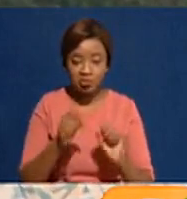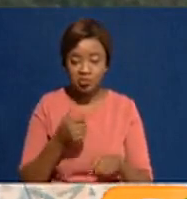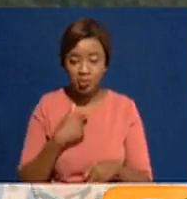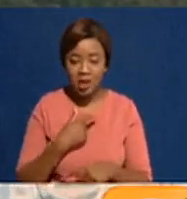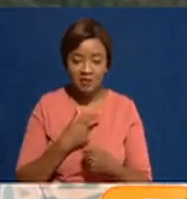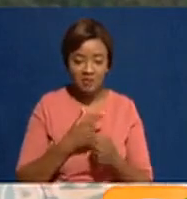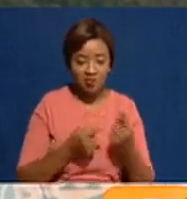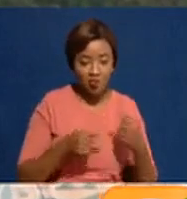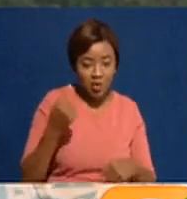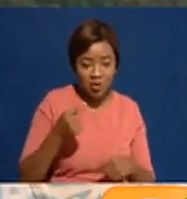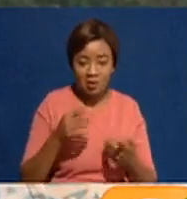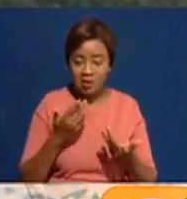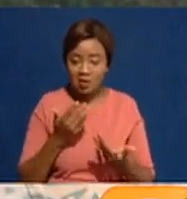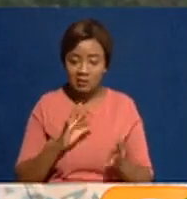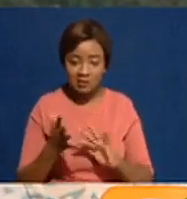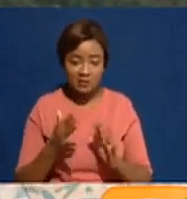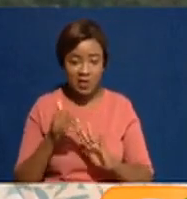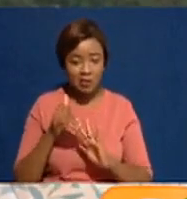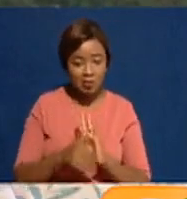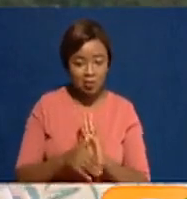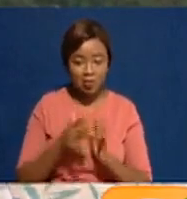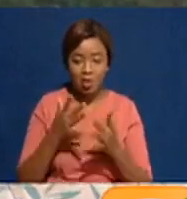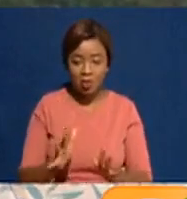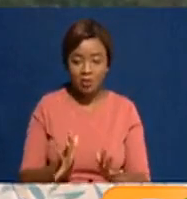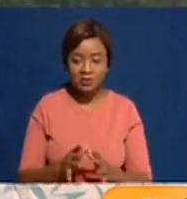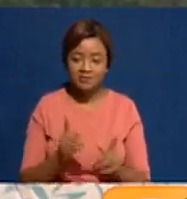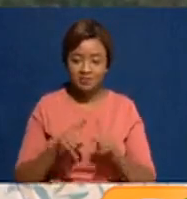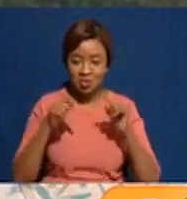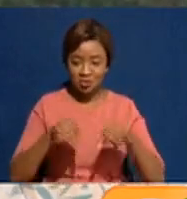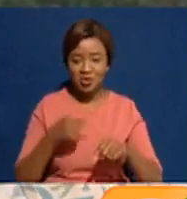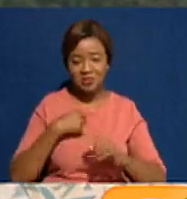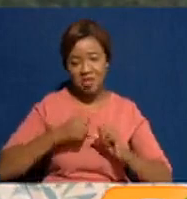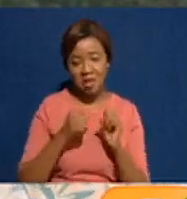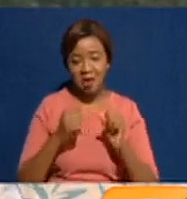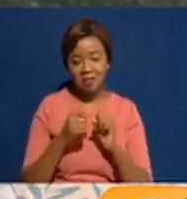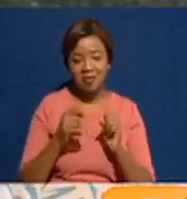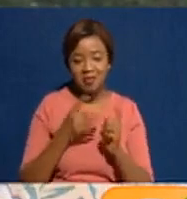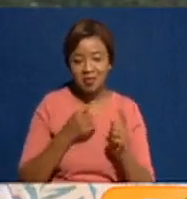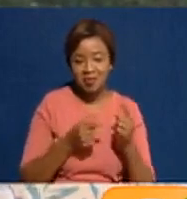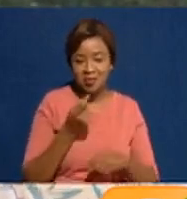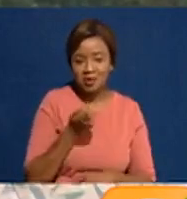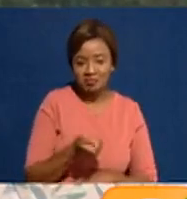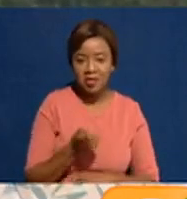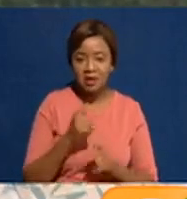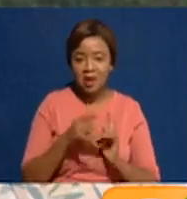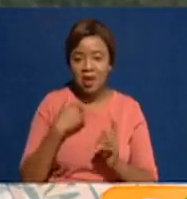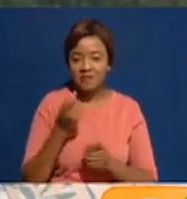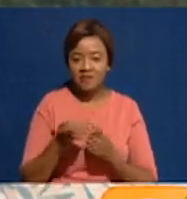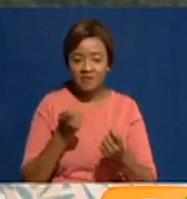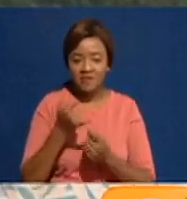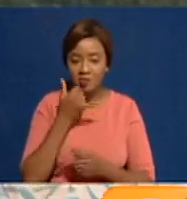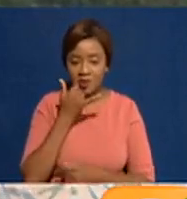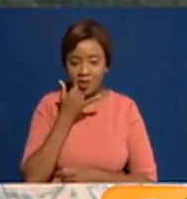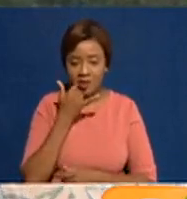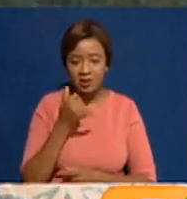momentum on your side. There are days where momentum will not be on your side. For today's game, I'm happy with the victory. We had a few errors. I think we